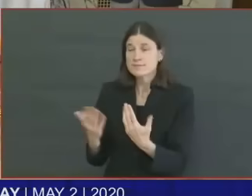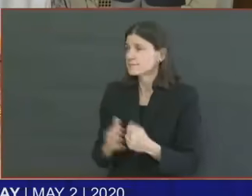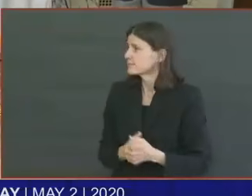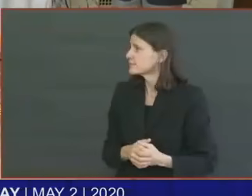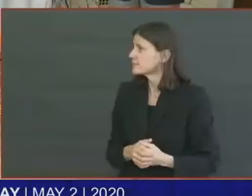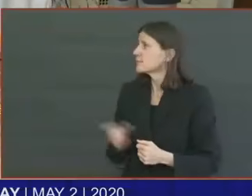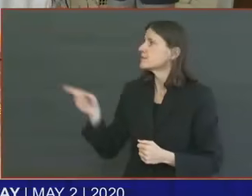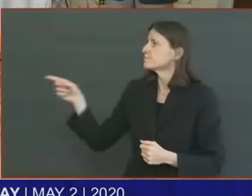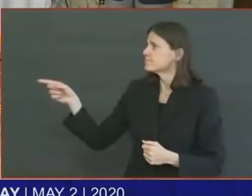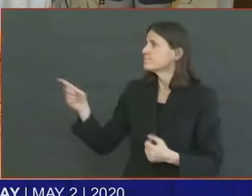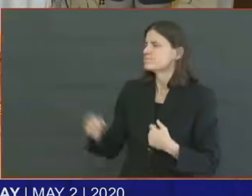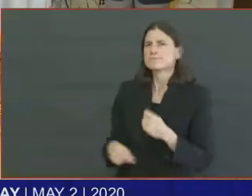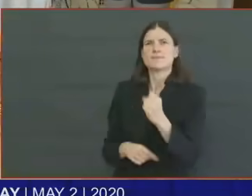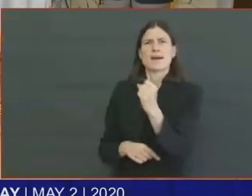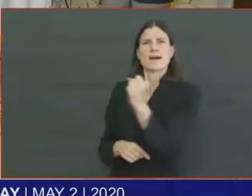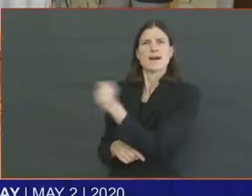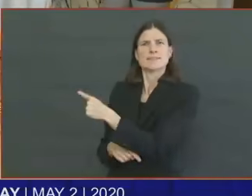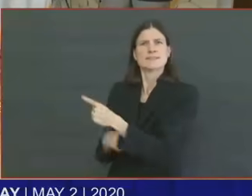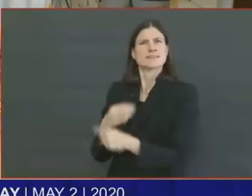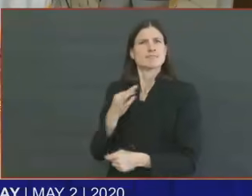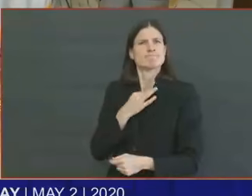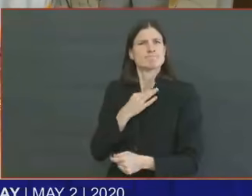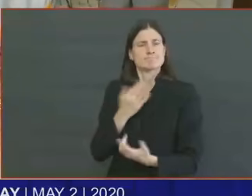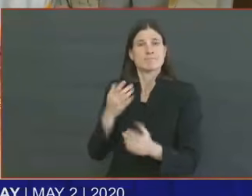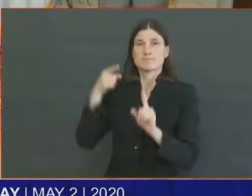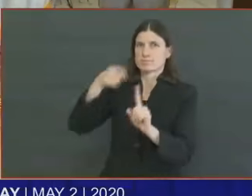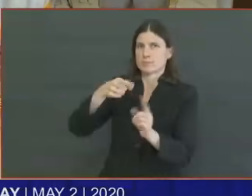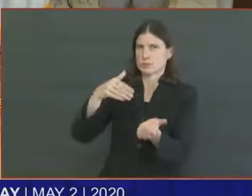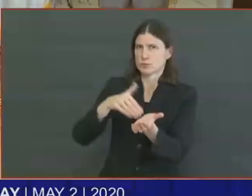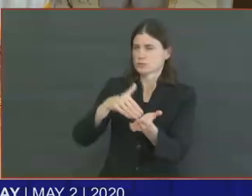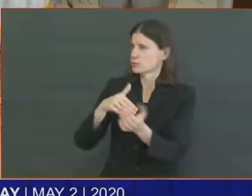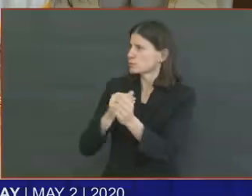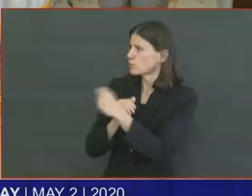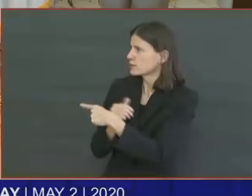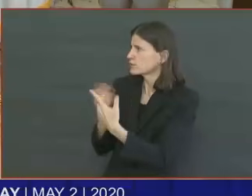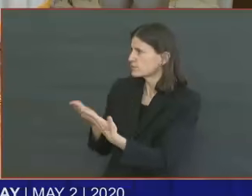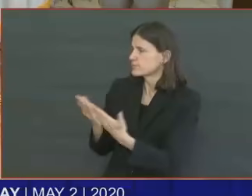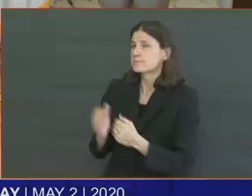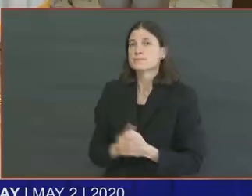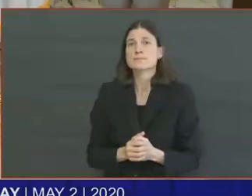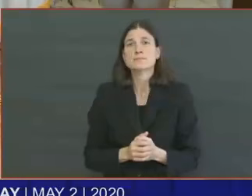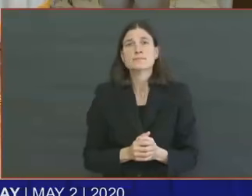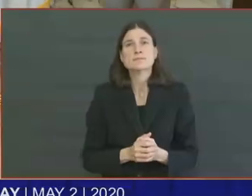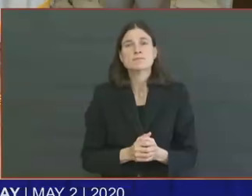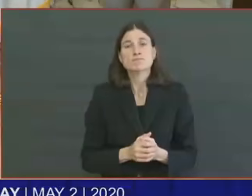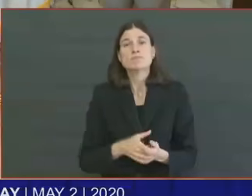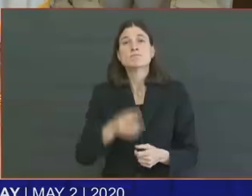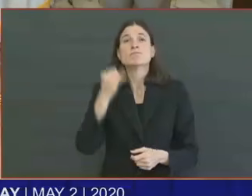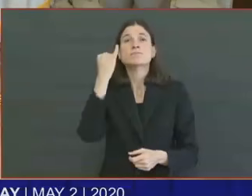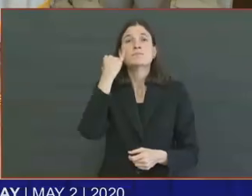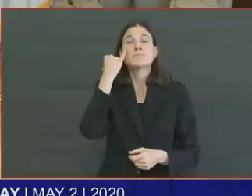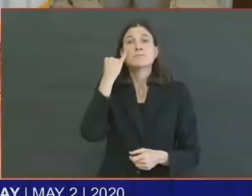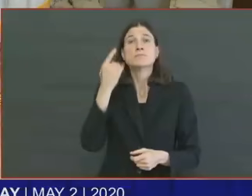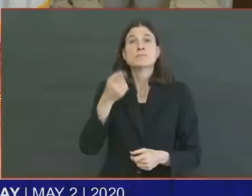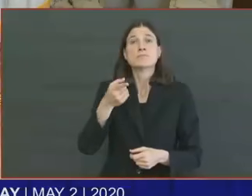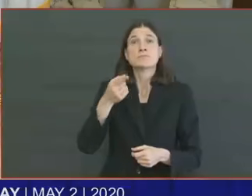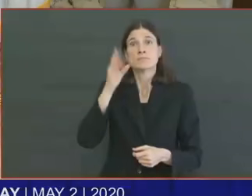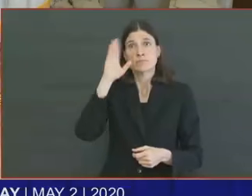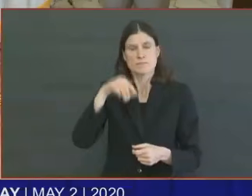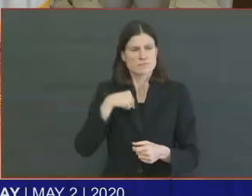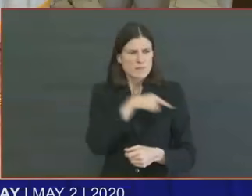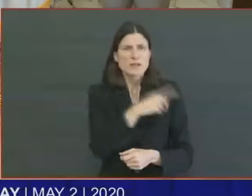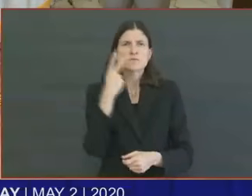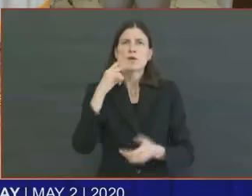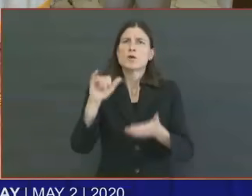First question is for you, Doctor. From Michael Bilo of Motif Magazine. He notes that the New York Times is comparing current reports